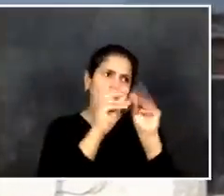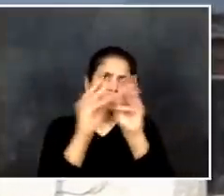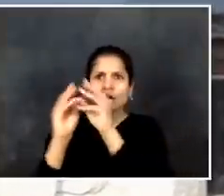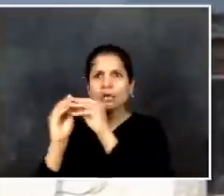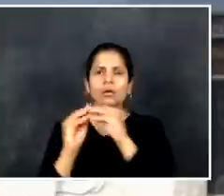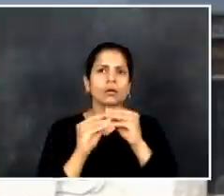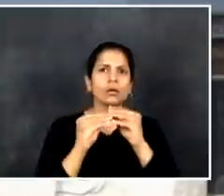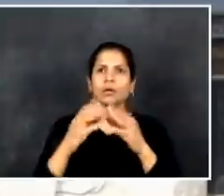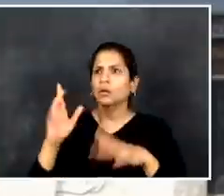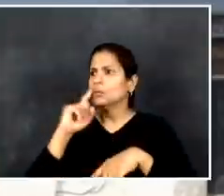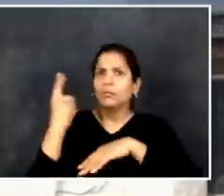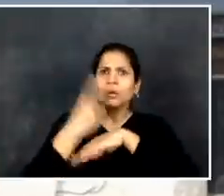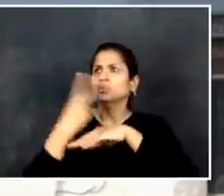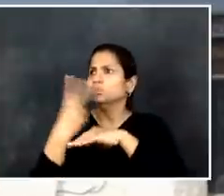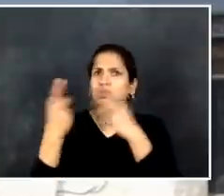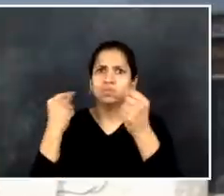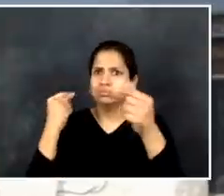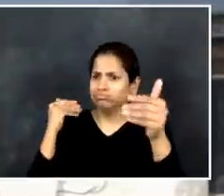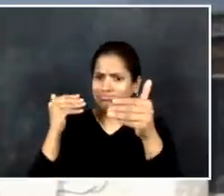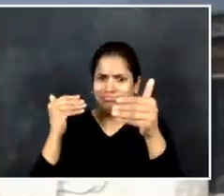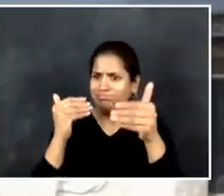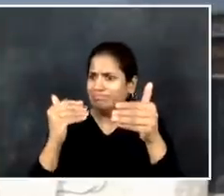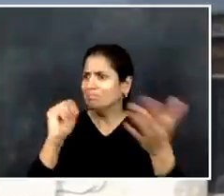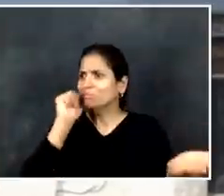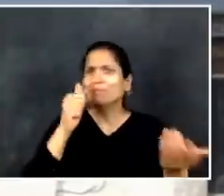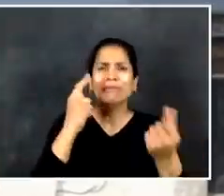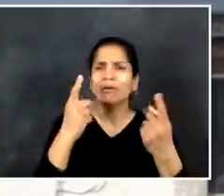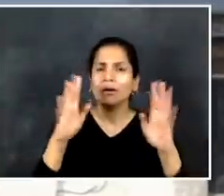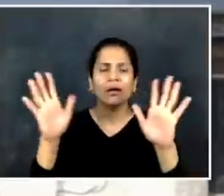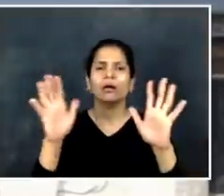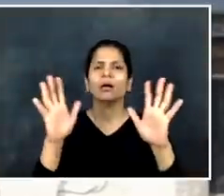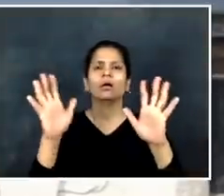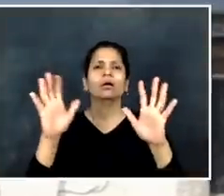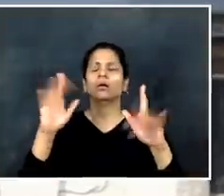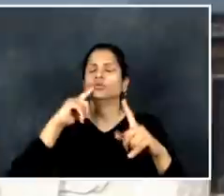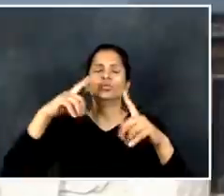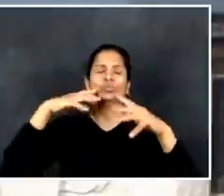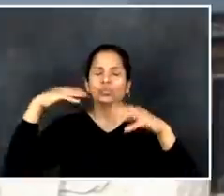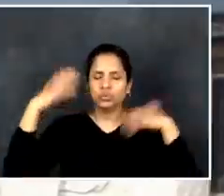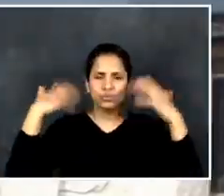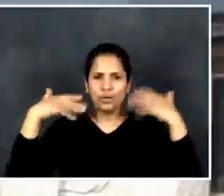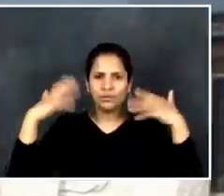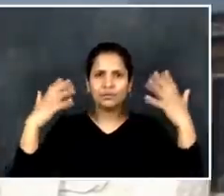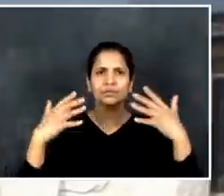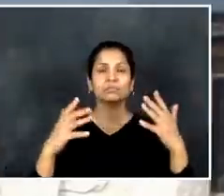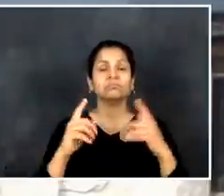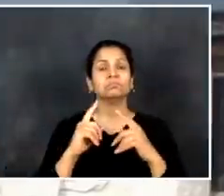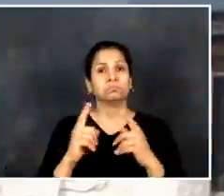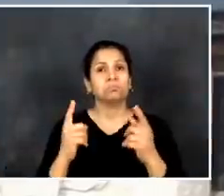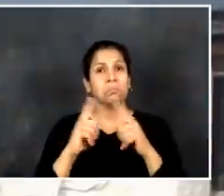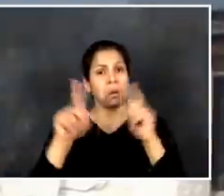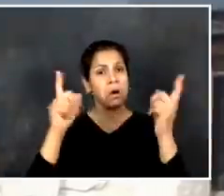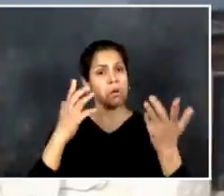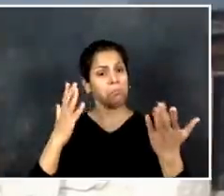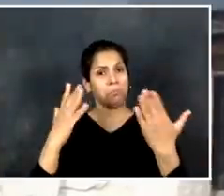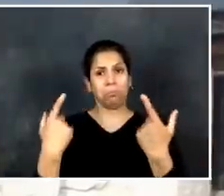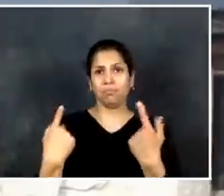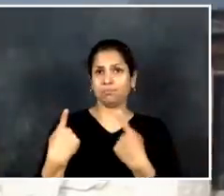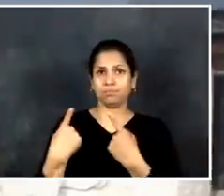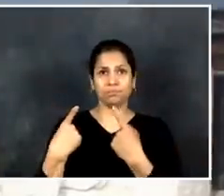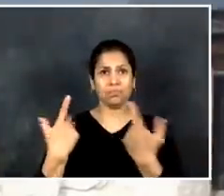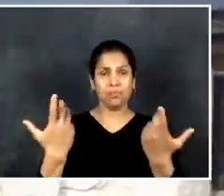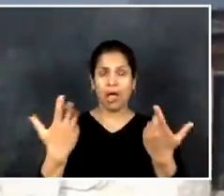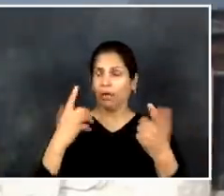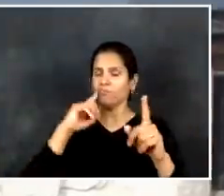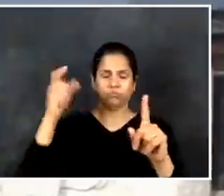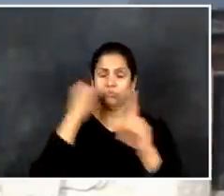next ventilator would be ready. This ventilator, had it been needed on an emergency basis, would have gone into action during the week of April